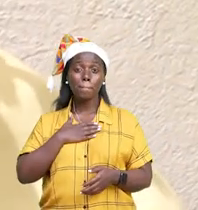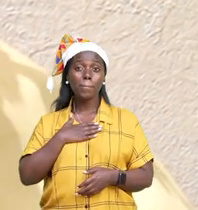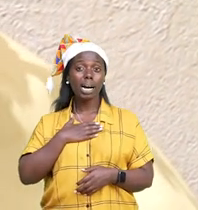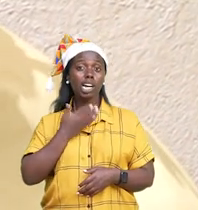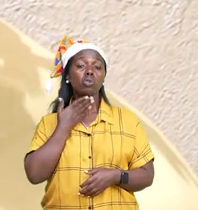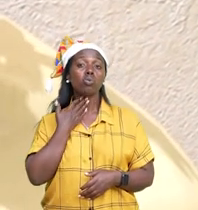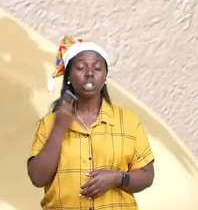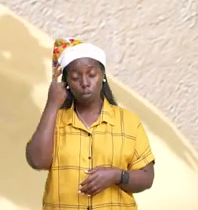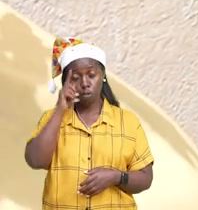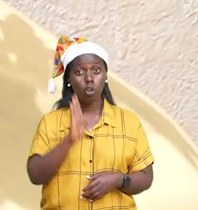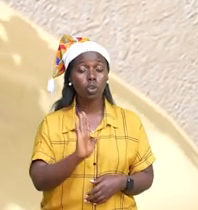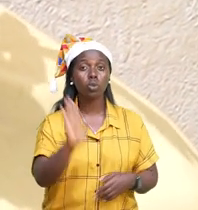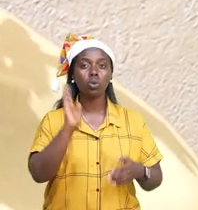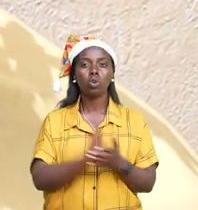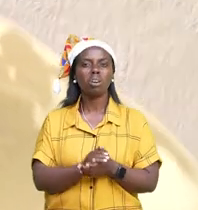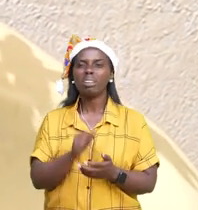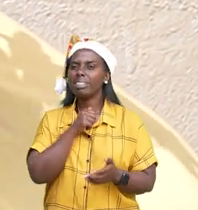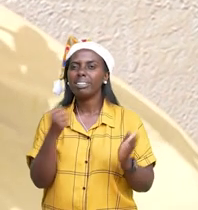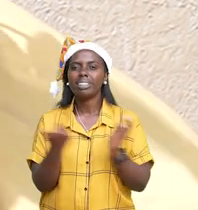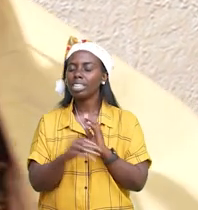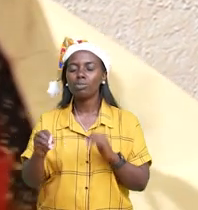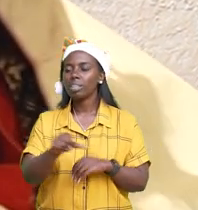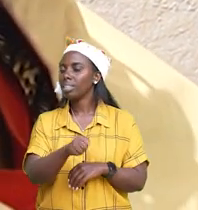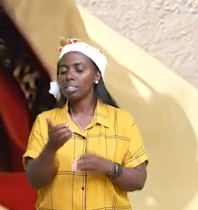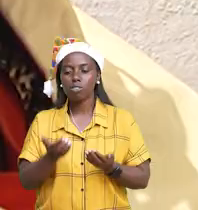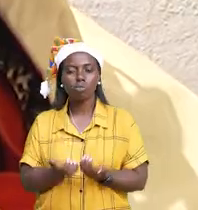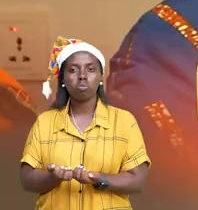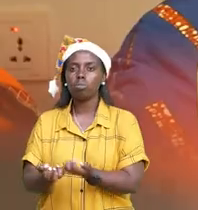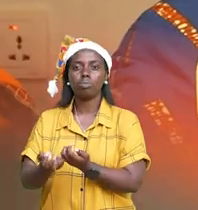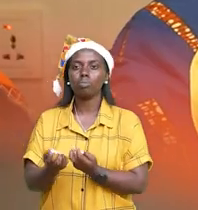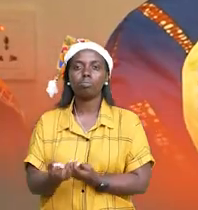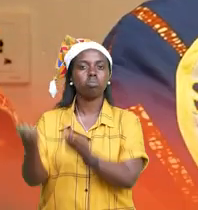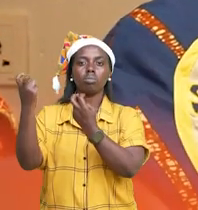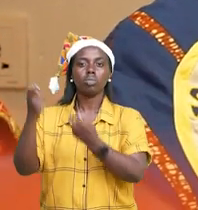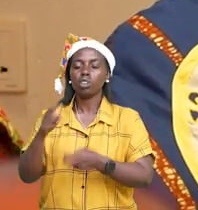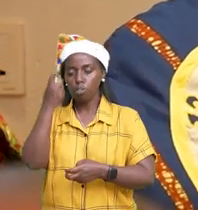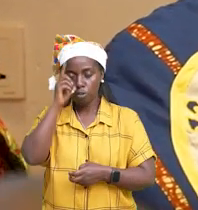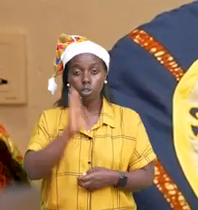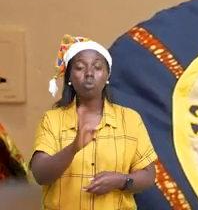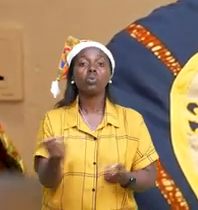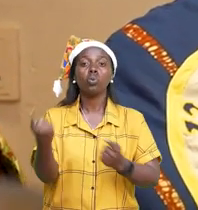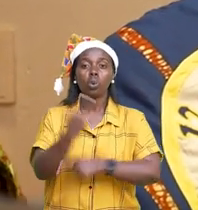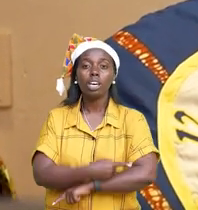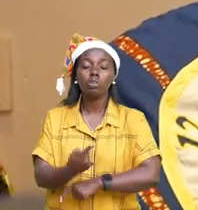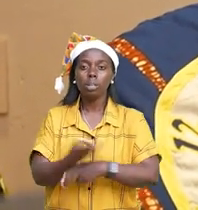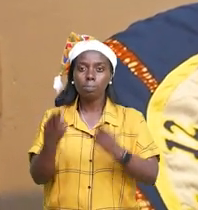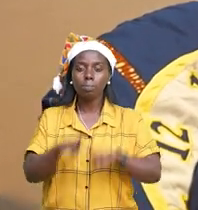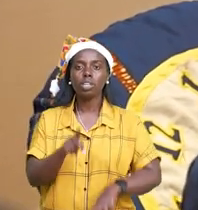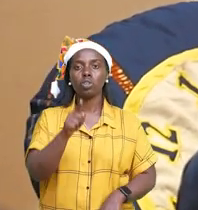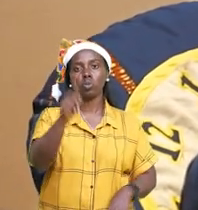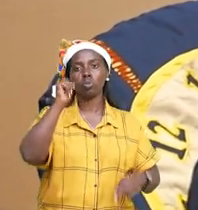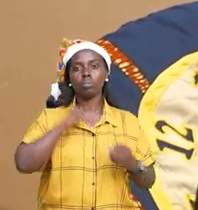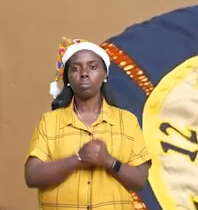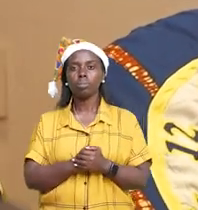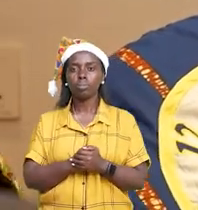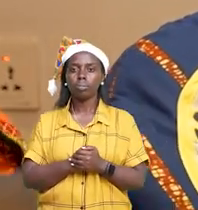My wish for you, no matter where your journey leads, is for you to always be